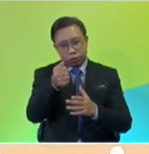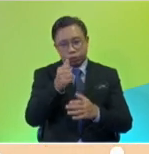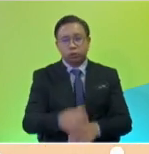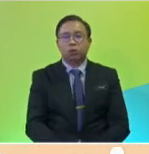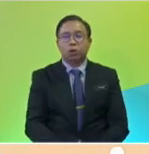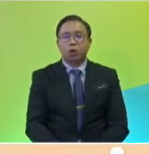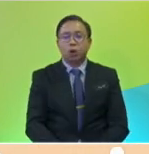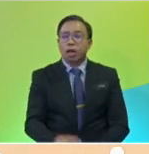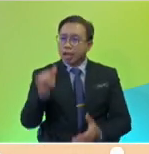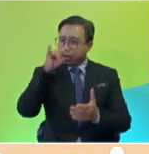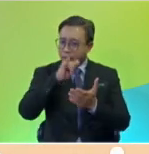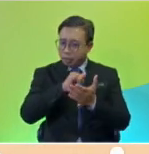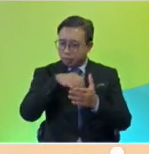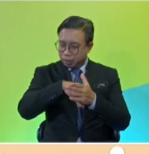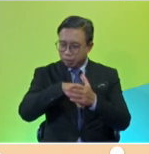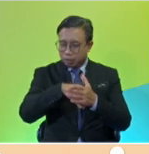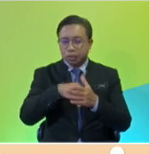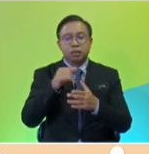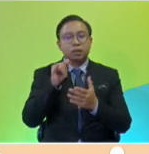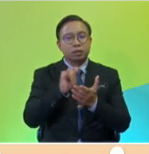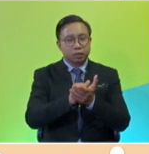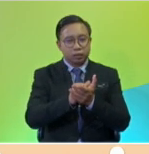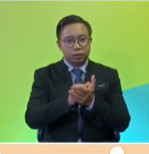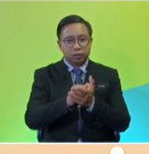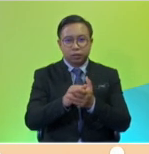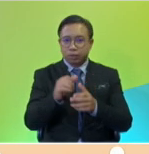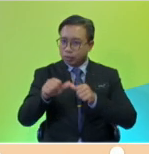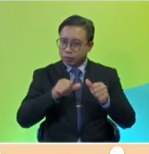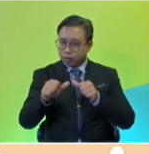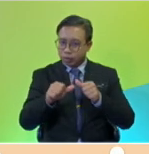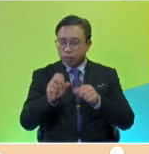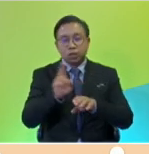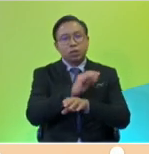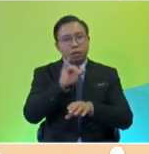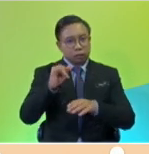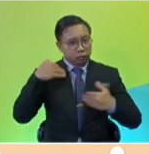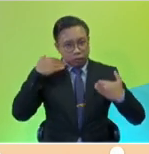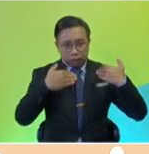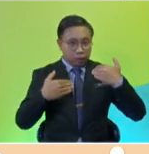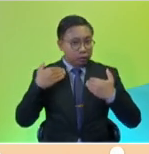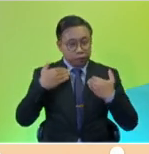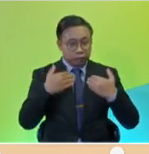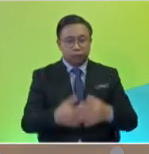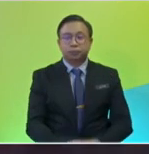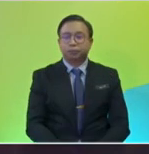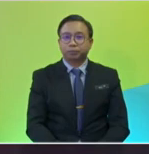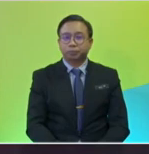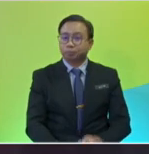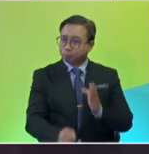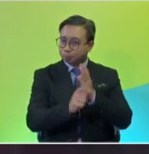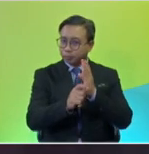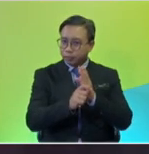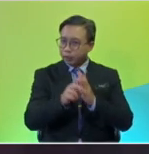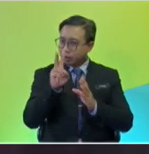in this segment, alright, by using the animals, all these endangered animals, plus another